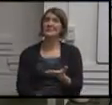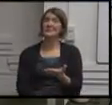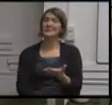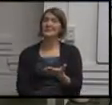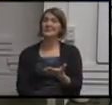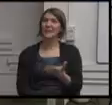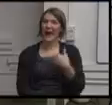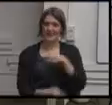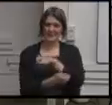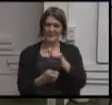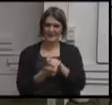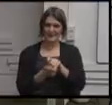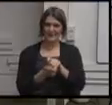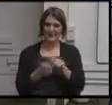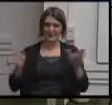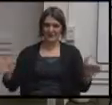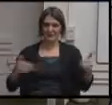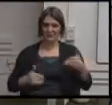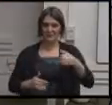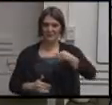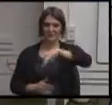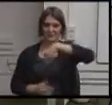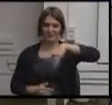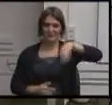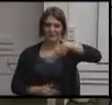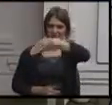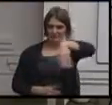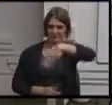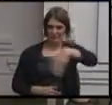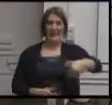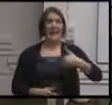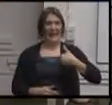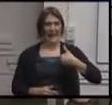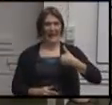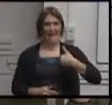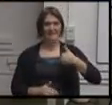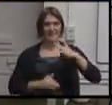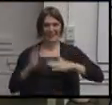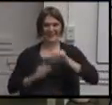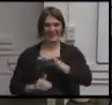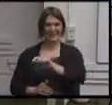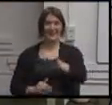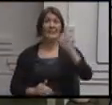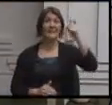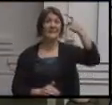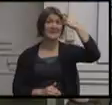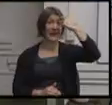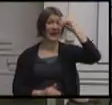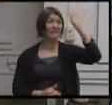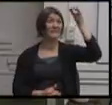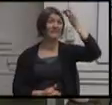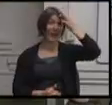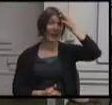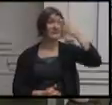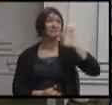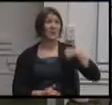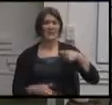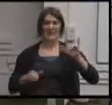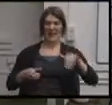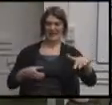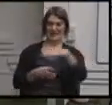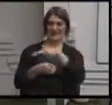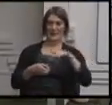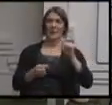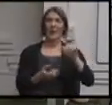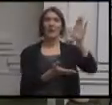it's a designated area that allows us to, through the state government and the federal government, to have access